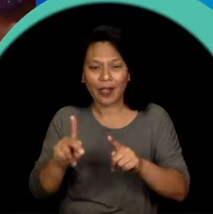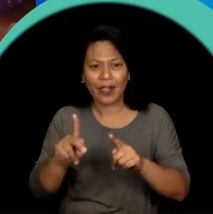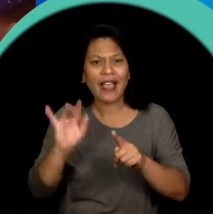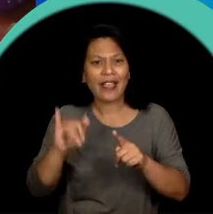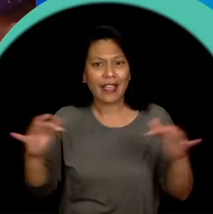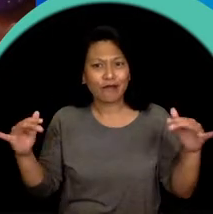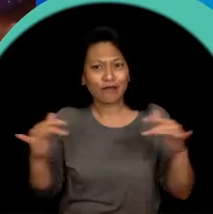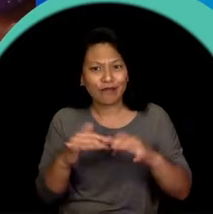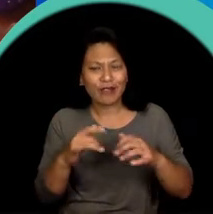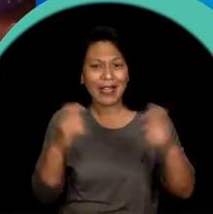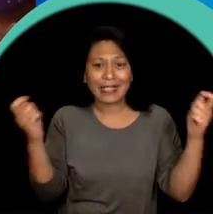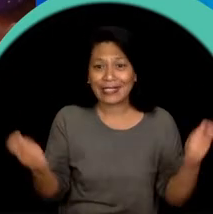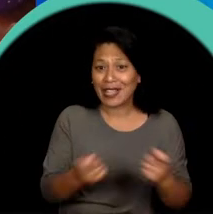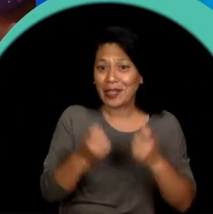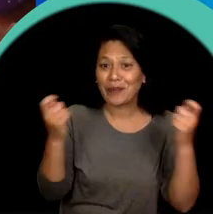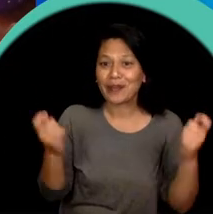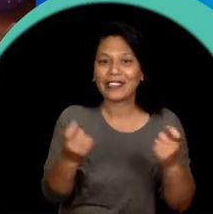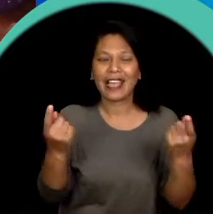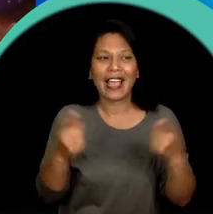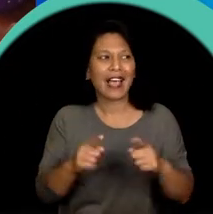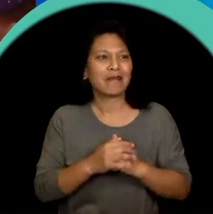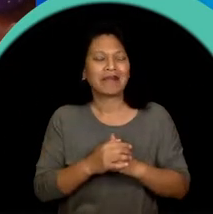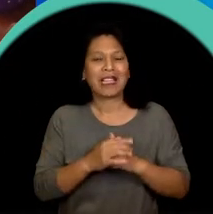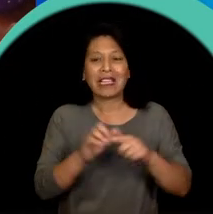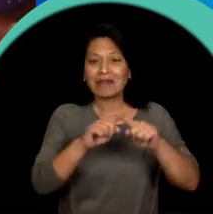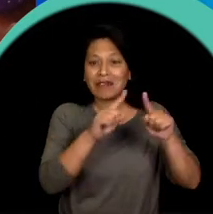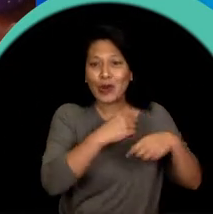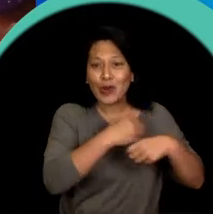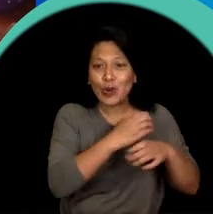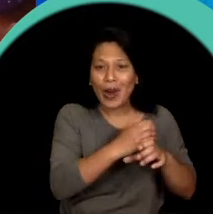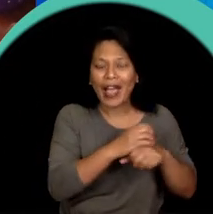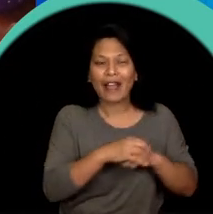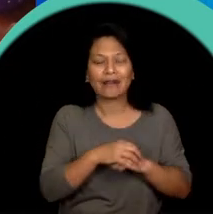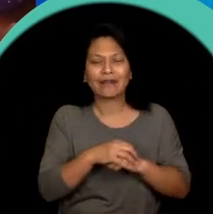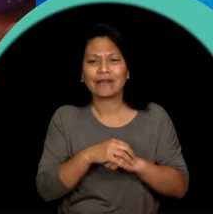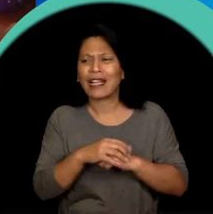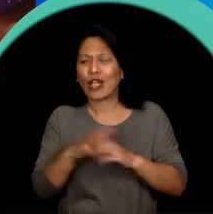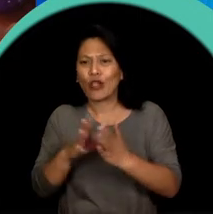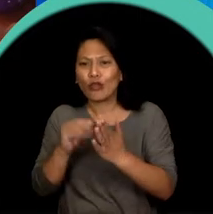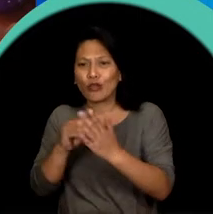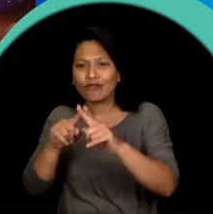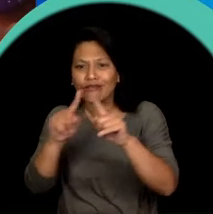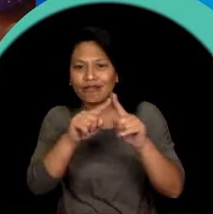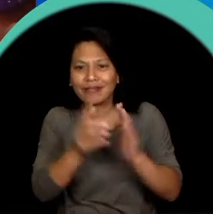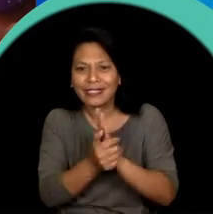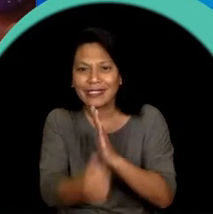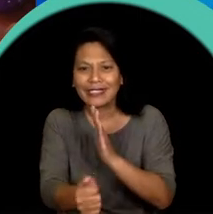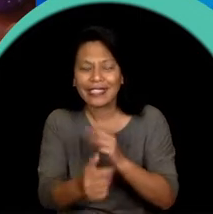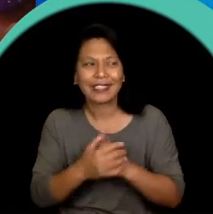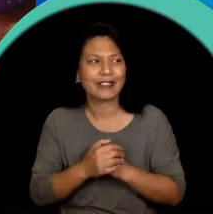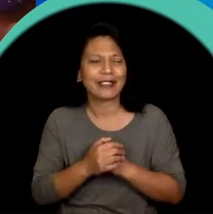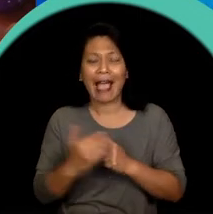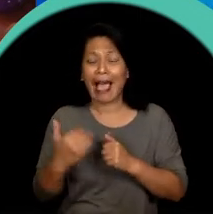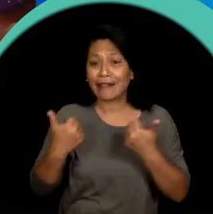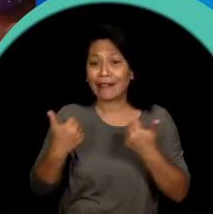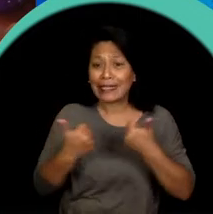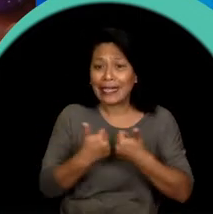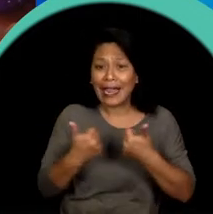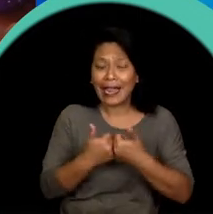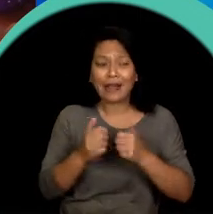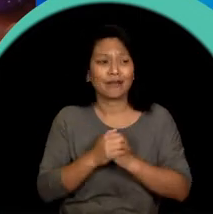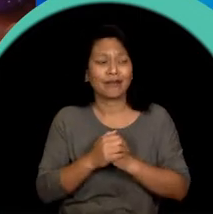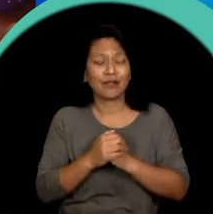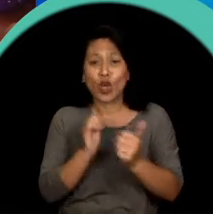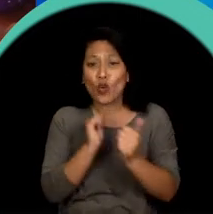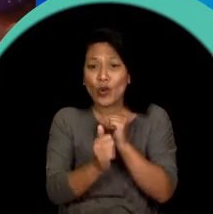stretches, that's very far. And so families and representatives all across the Cree people have come to the National Assembly of Cree People